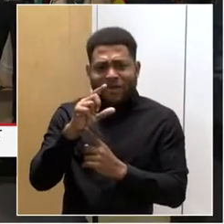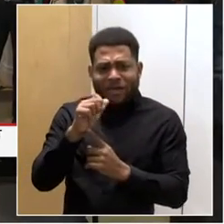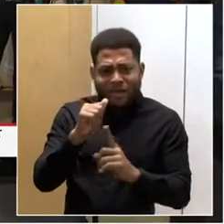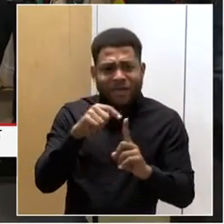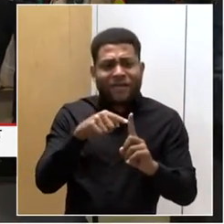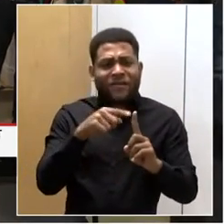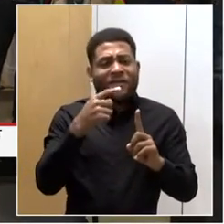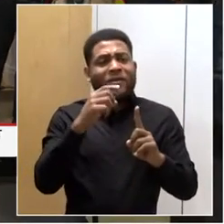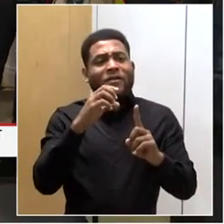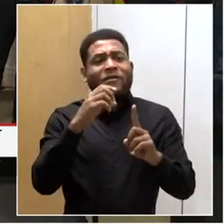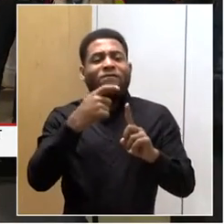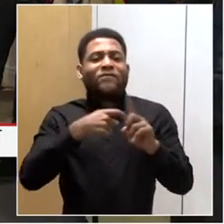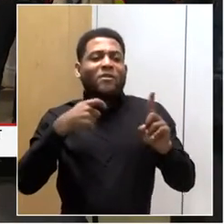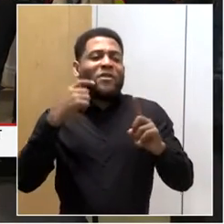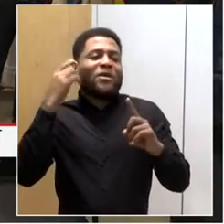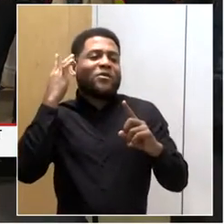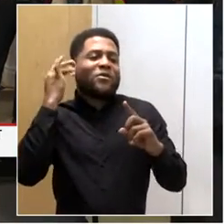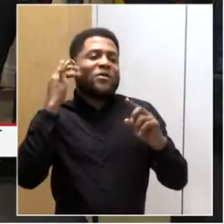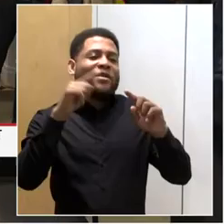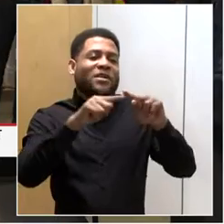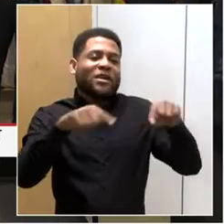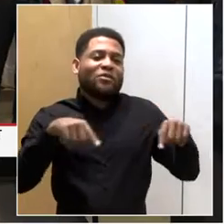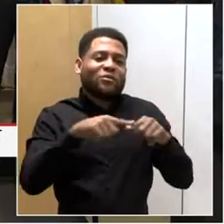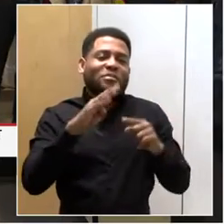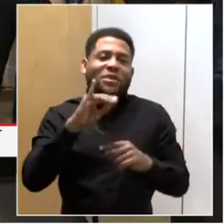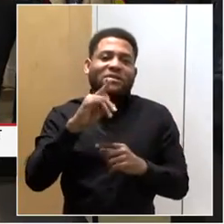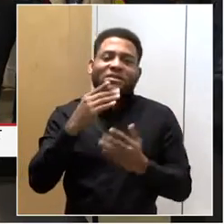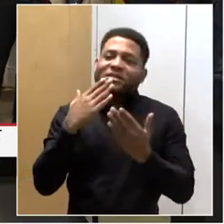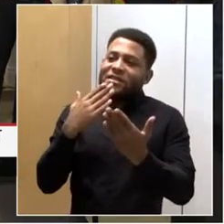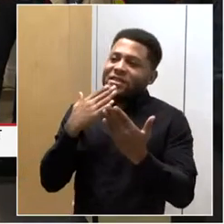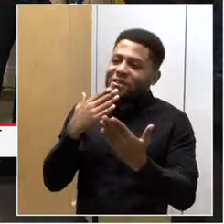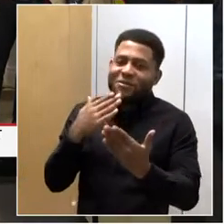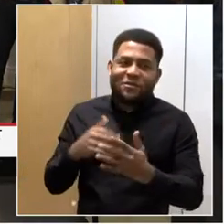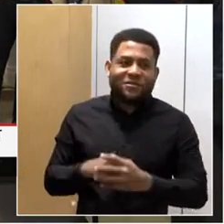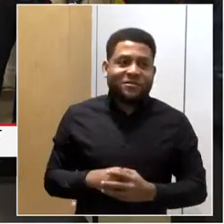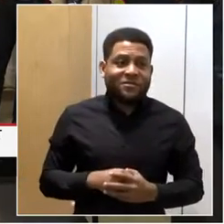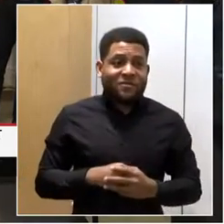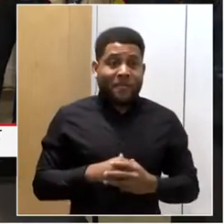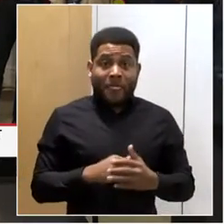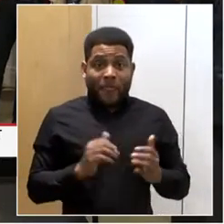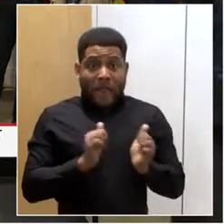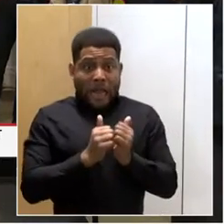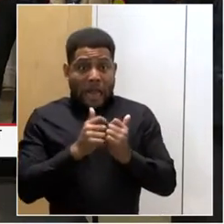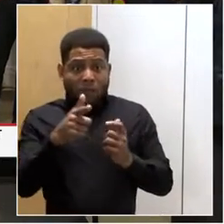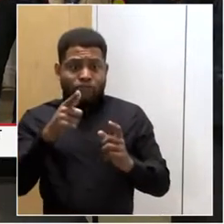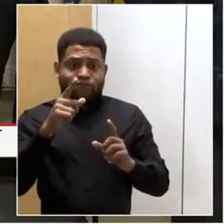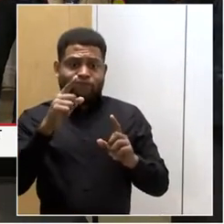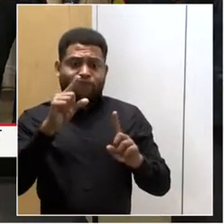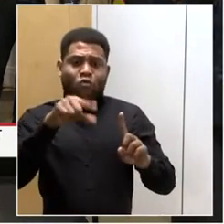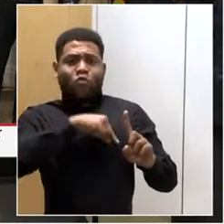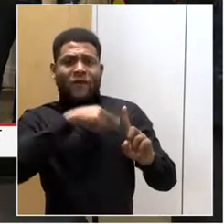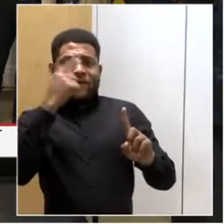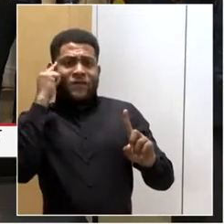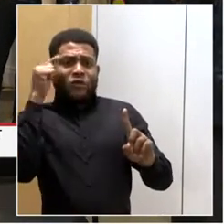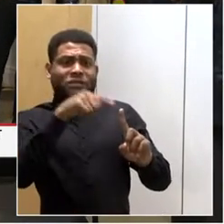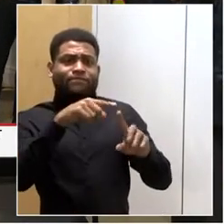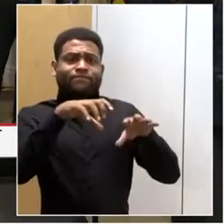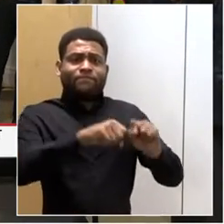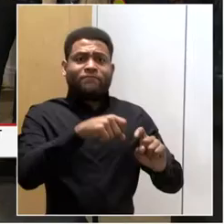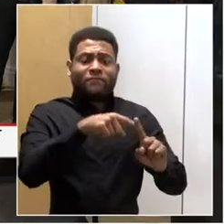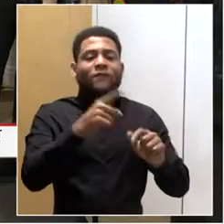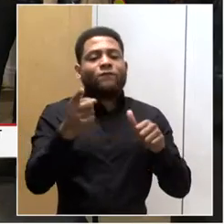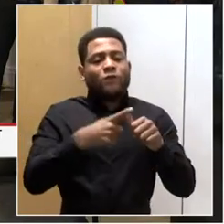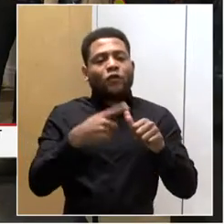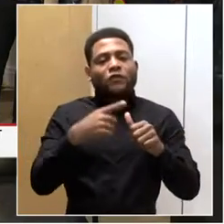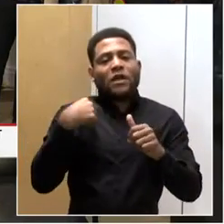program, applicants should first complete DOB's pre-qualification form to ensure that their idea is appropriate for a